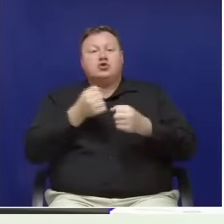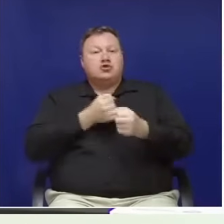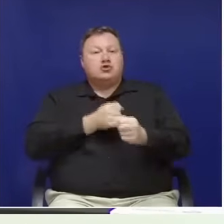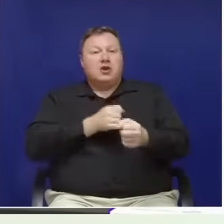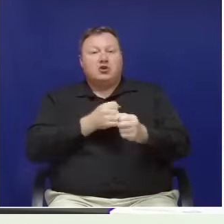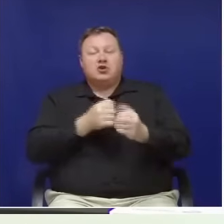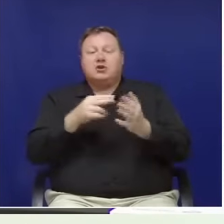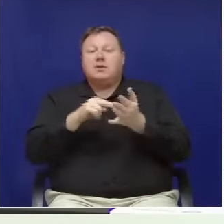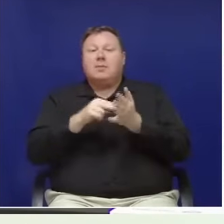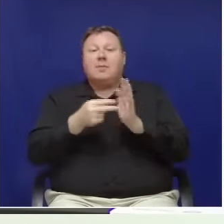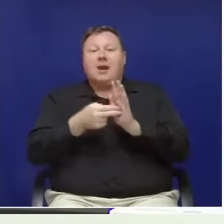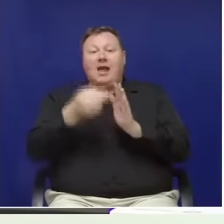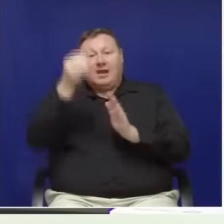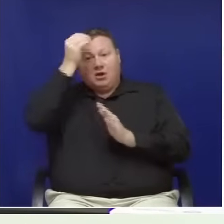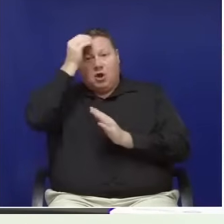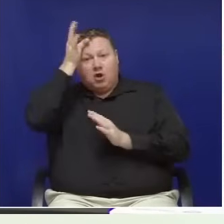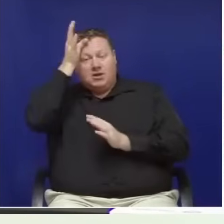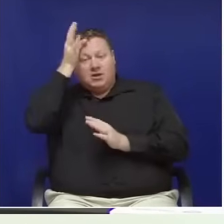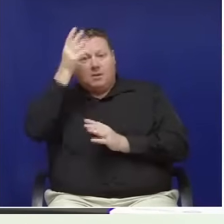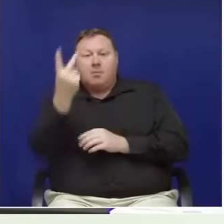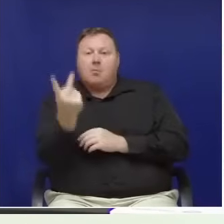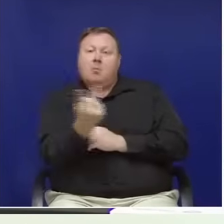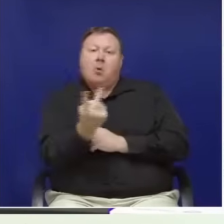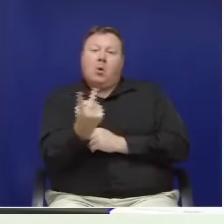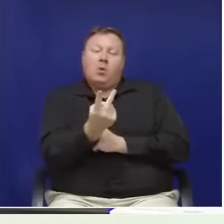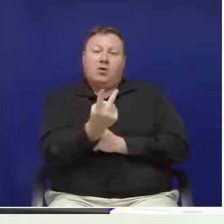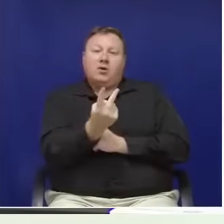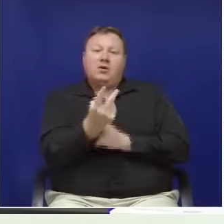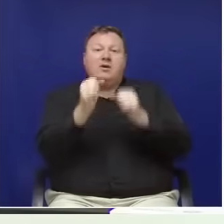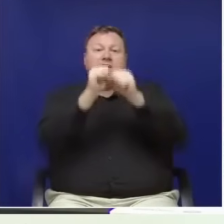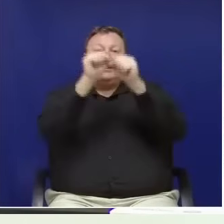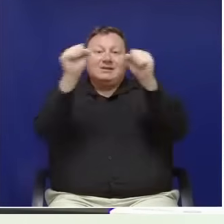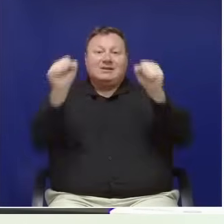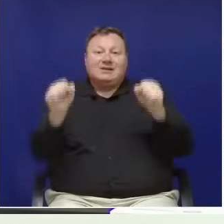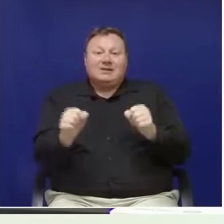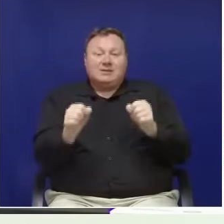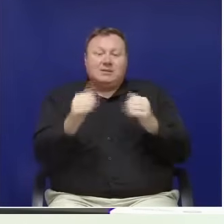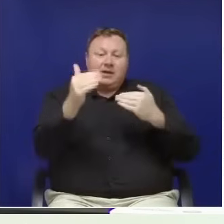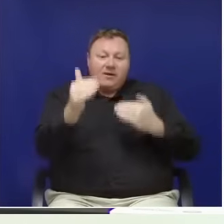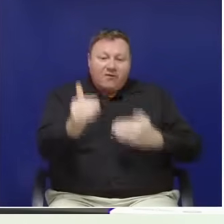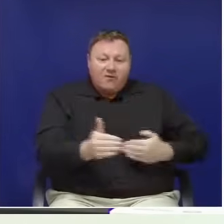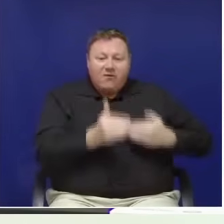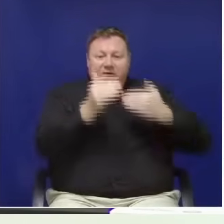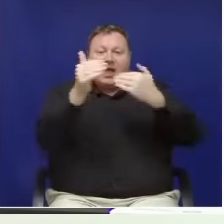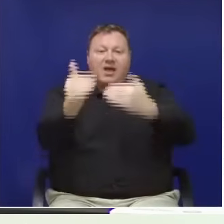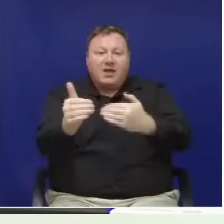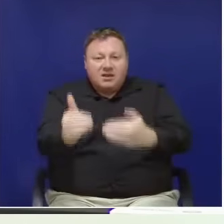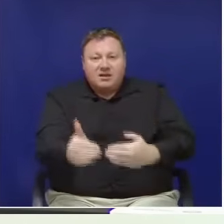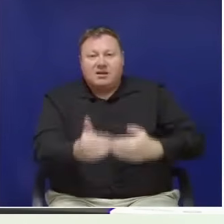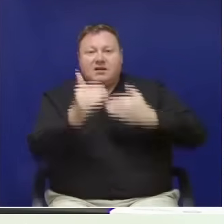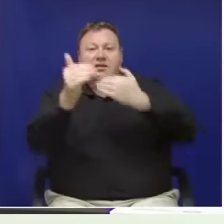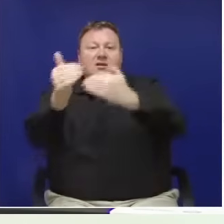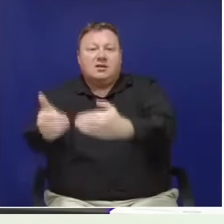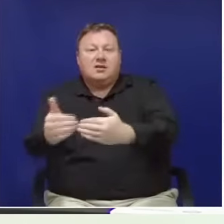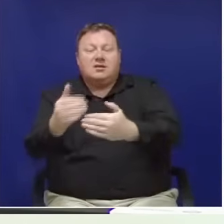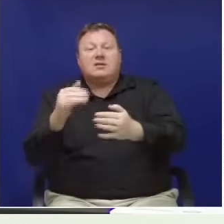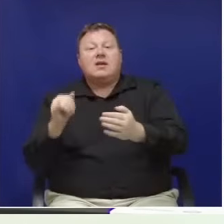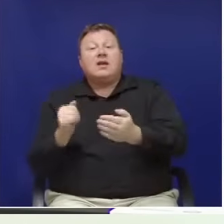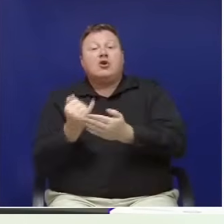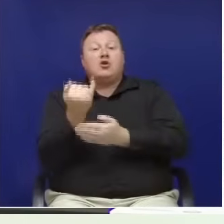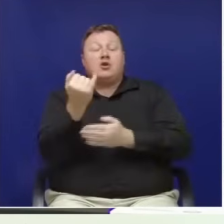concept articulate a systemic and phased increase in defense